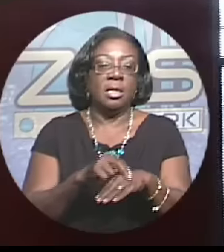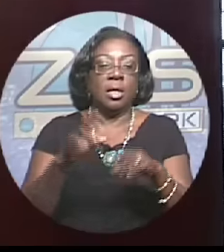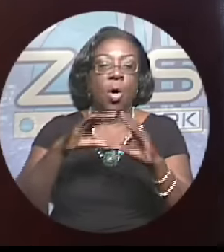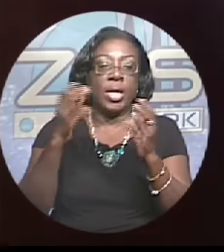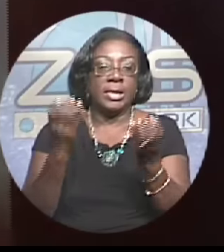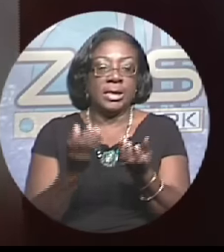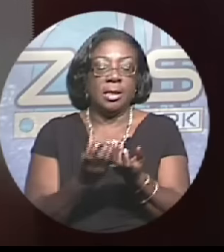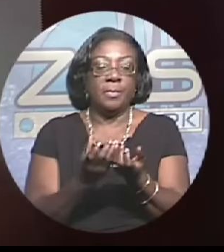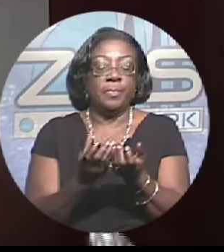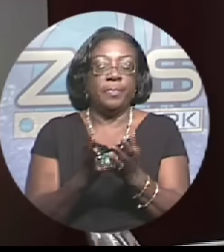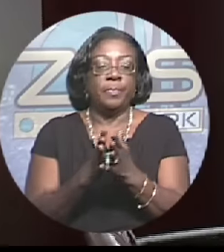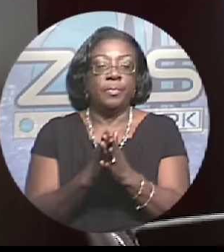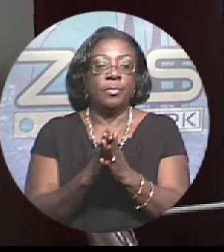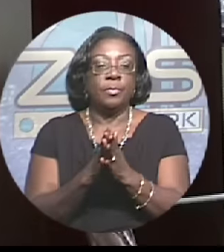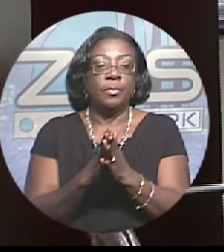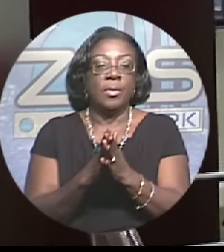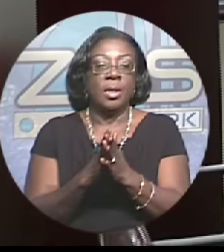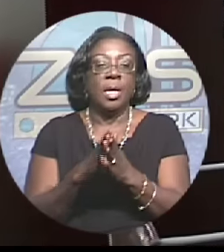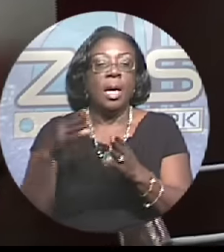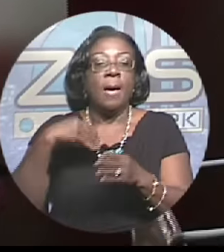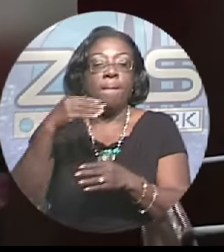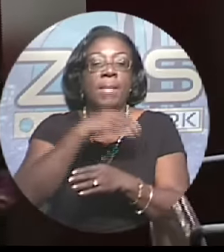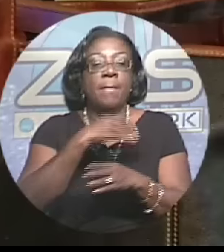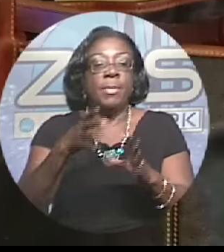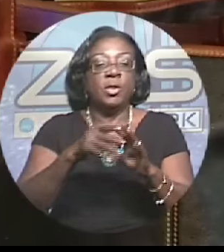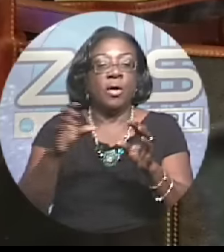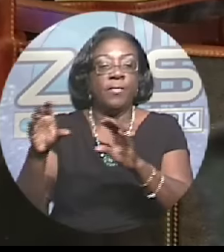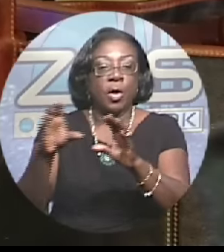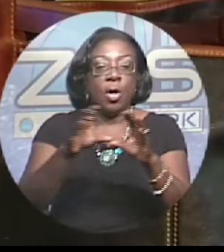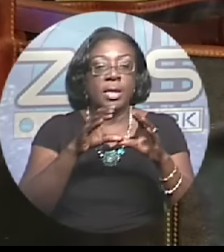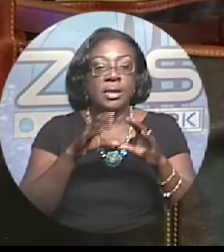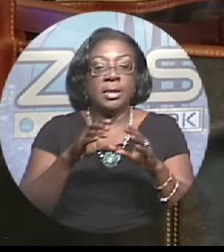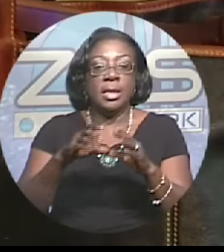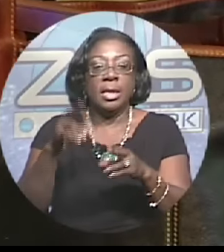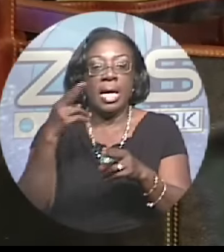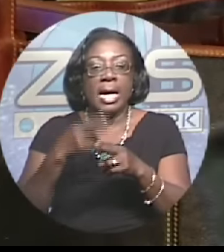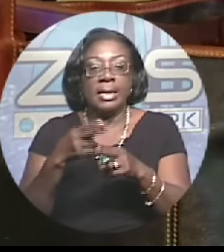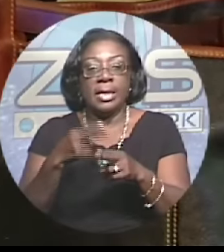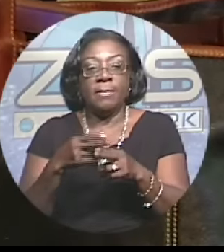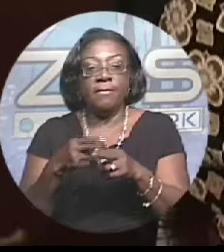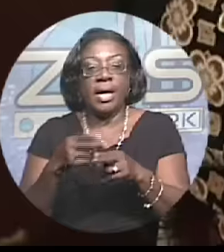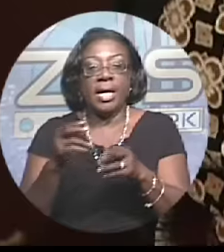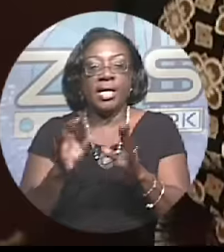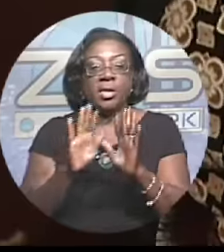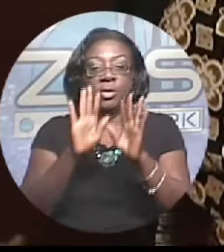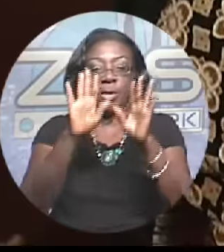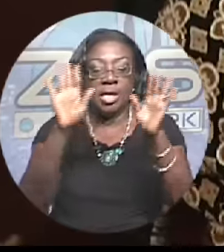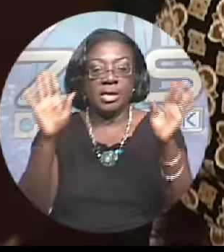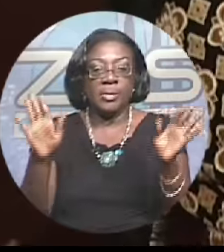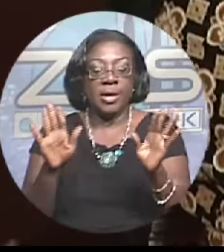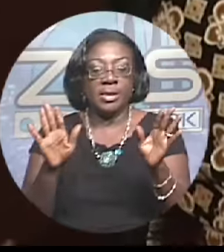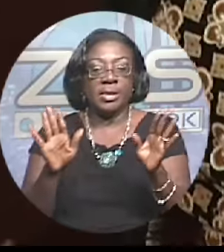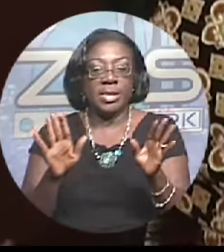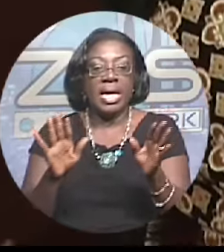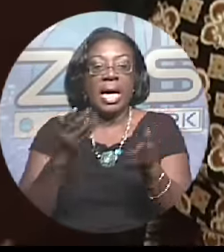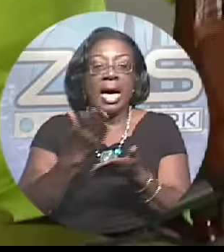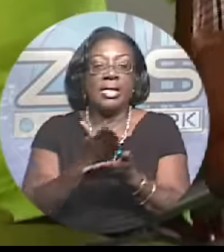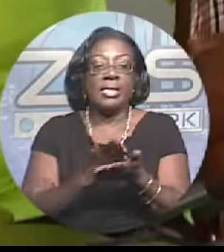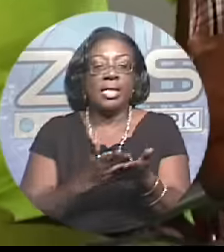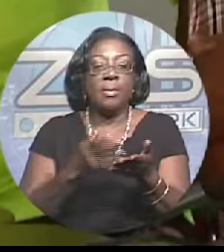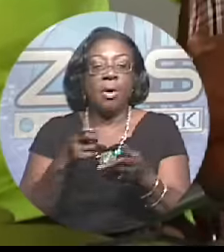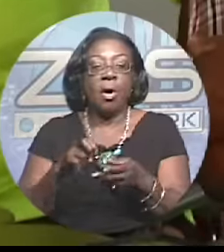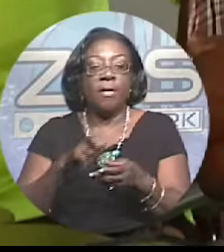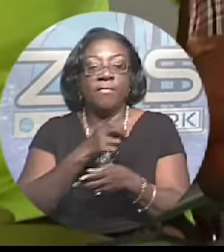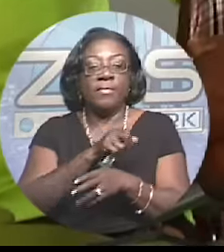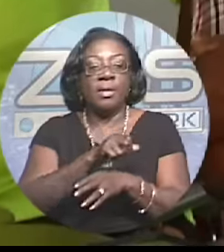Council. Participants and members of the council identify transparency and communication as key issues that must